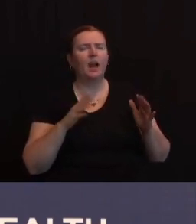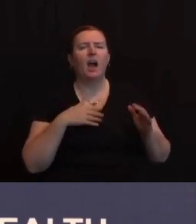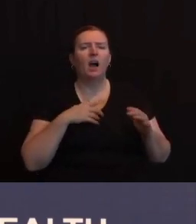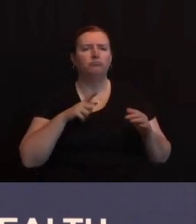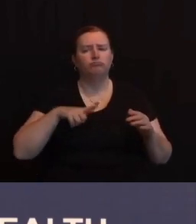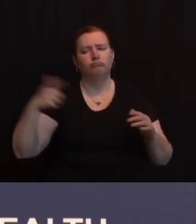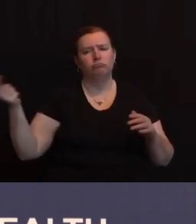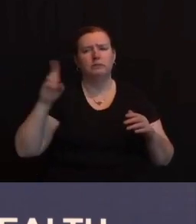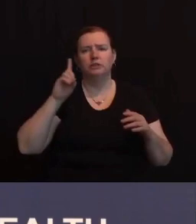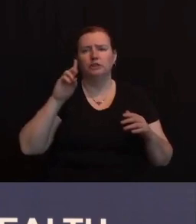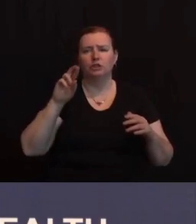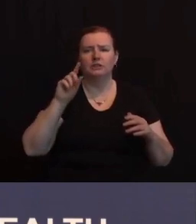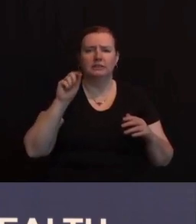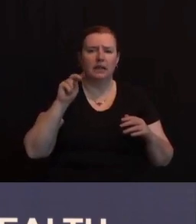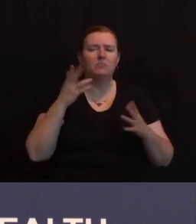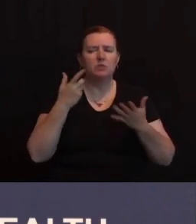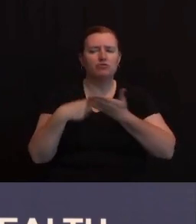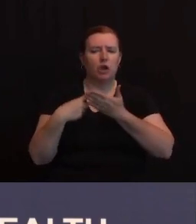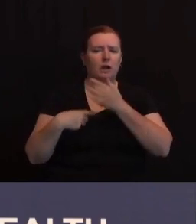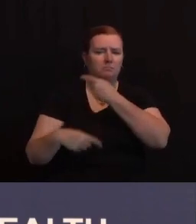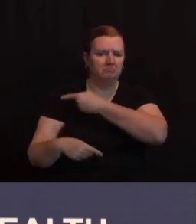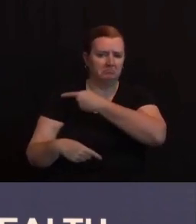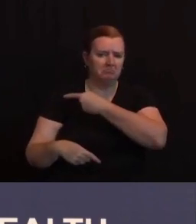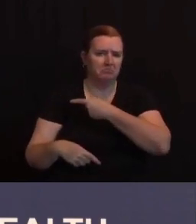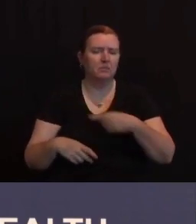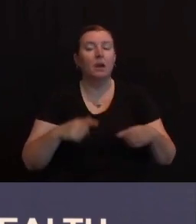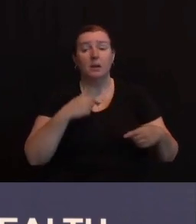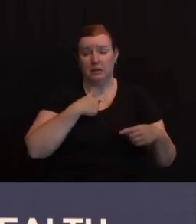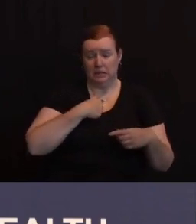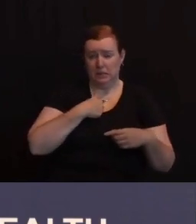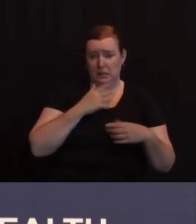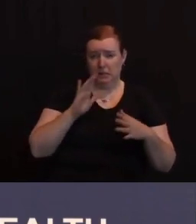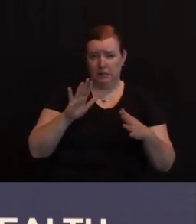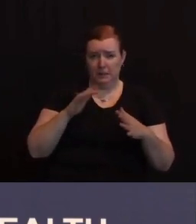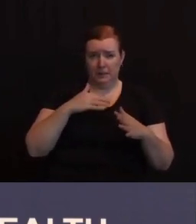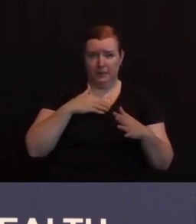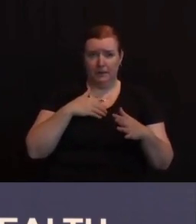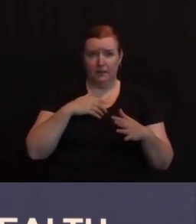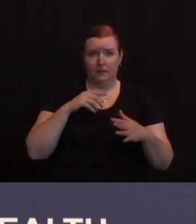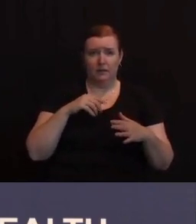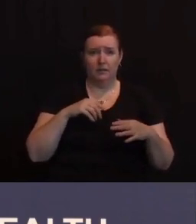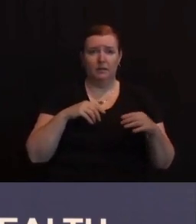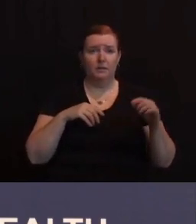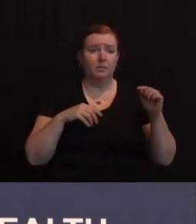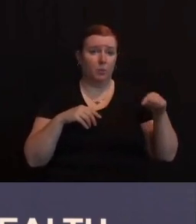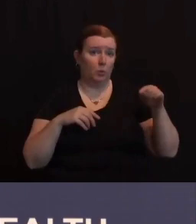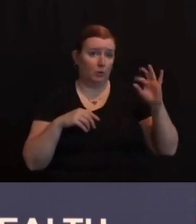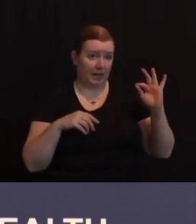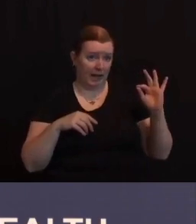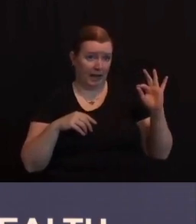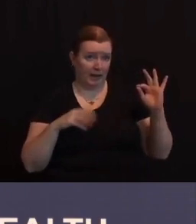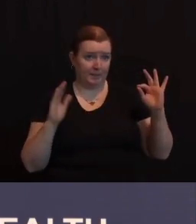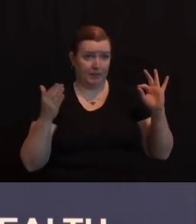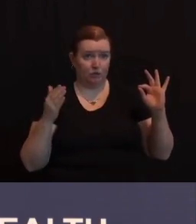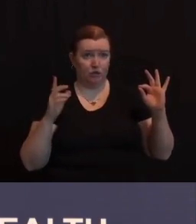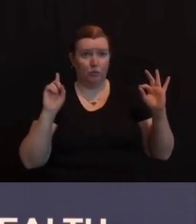But my supposition is 0.9 to 1 is not the same as 1 to 1.1.